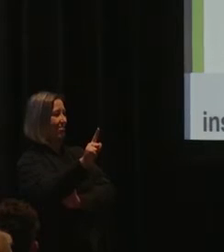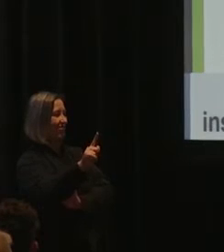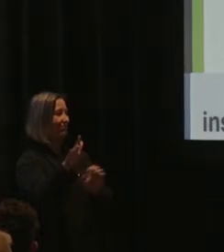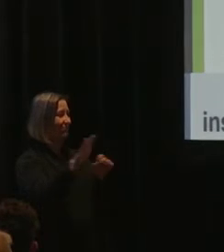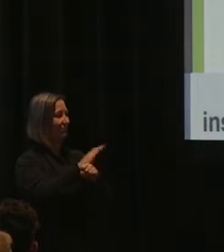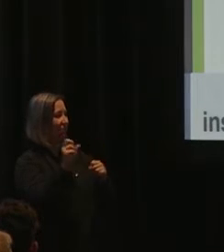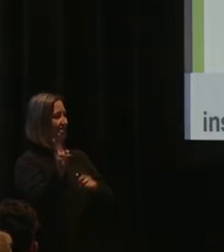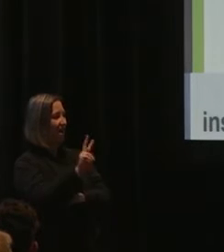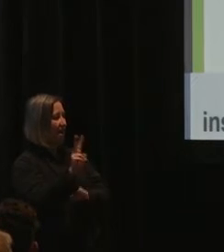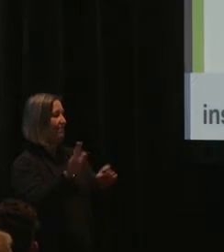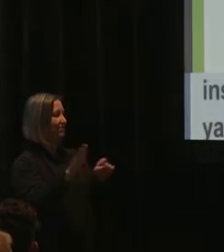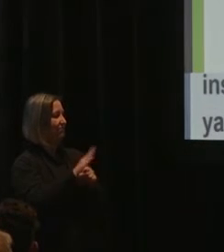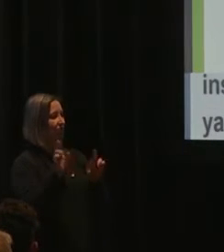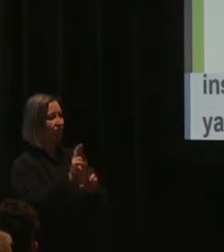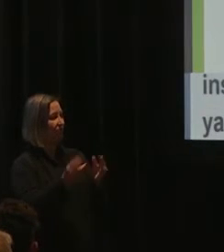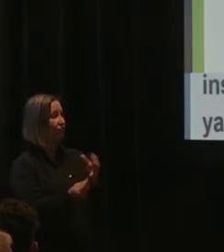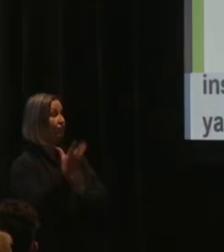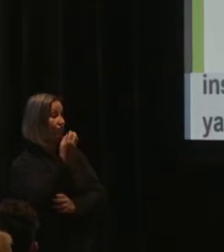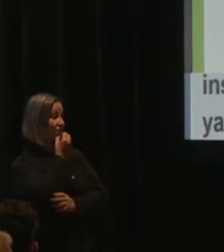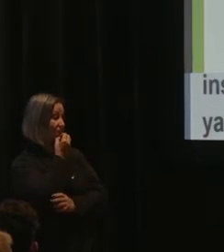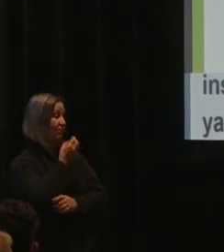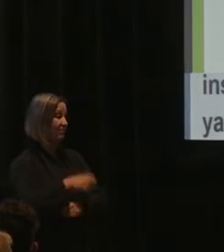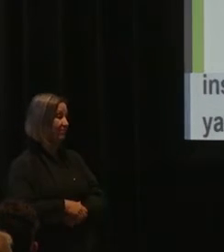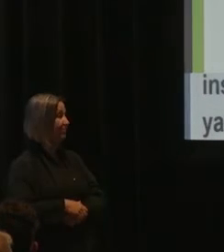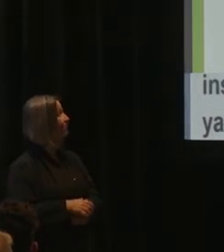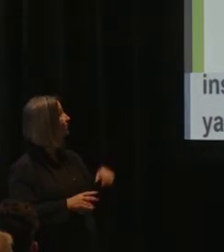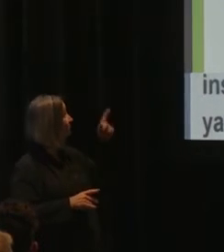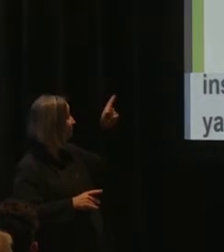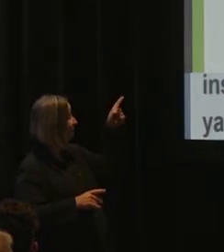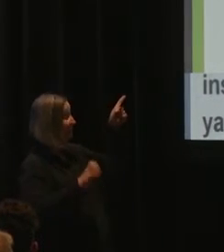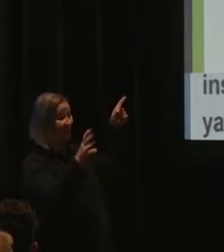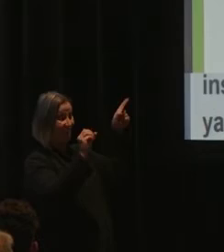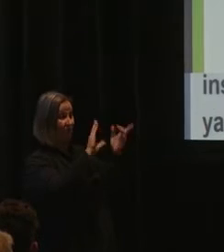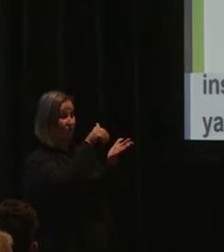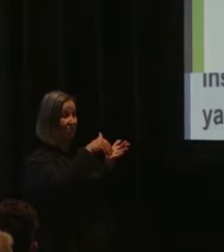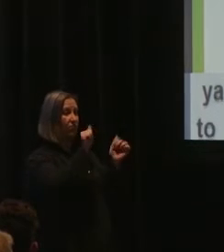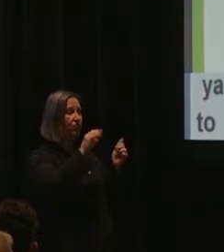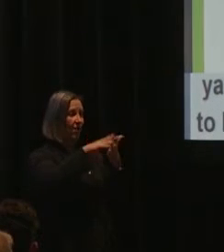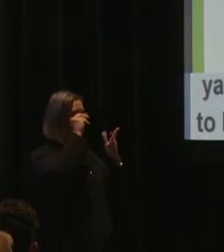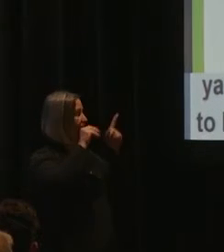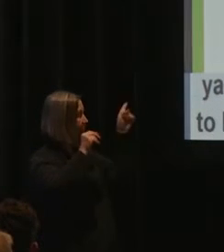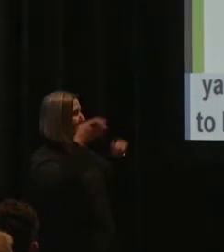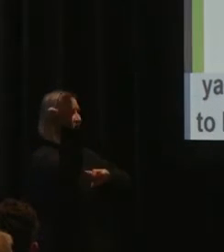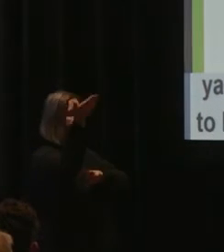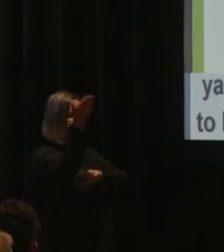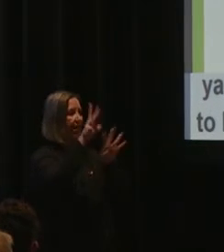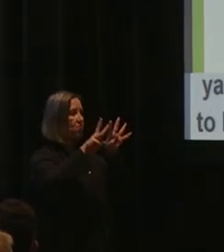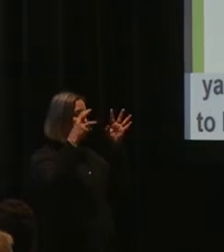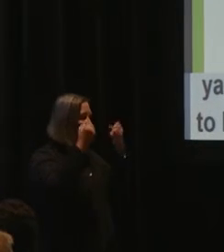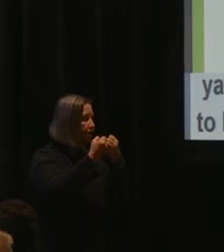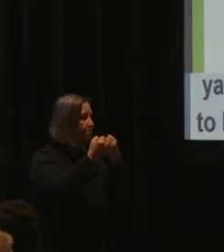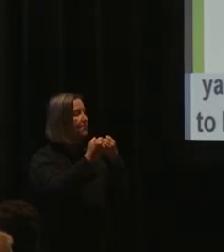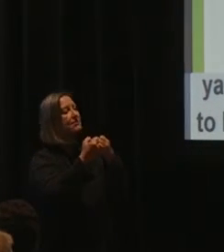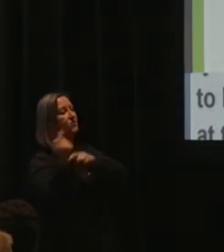Ecocentro also offers various educational opportunities to learn about composting by having presentations at the